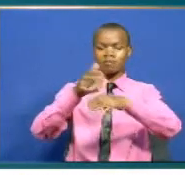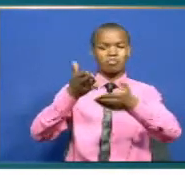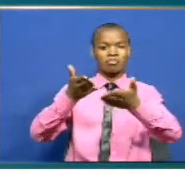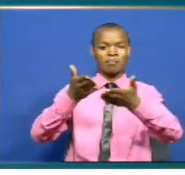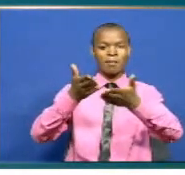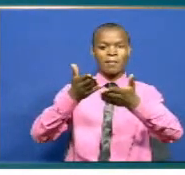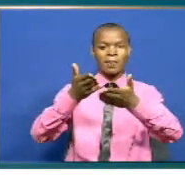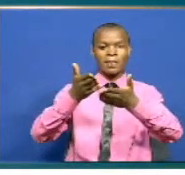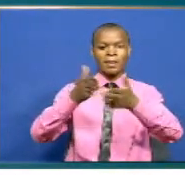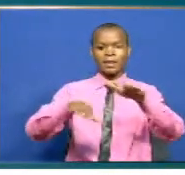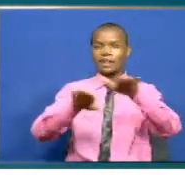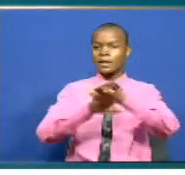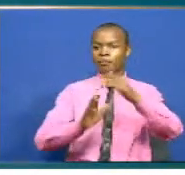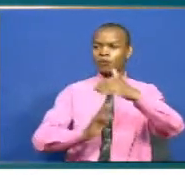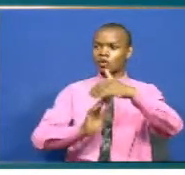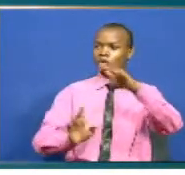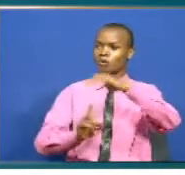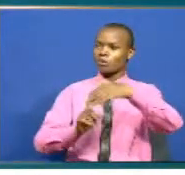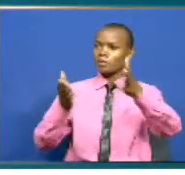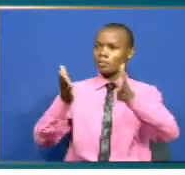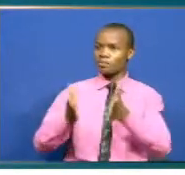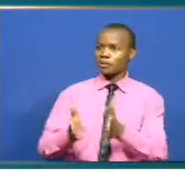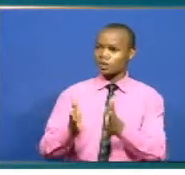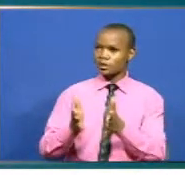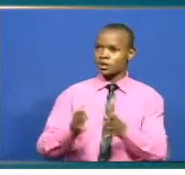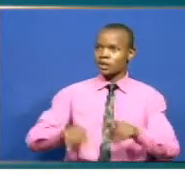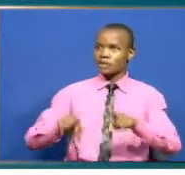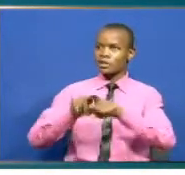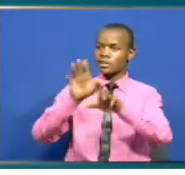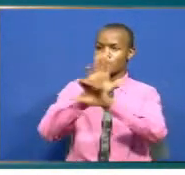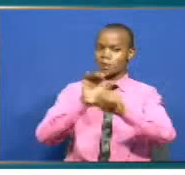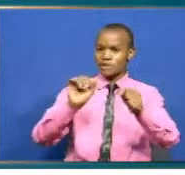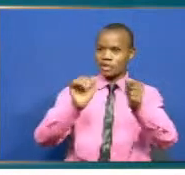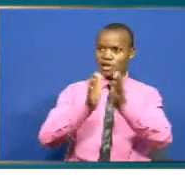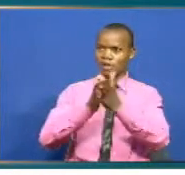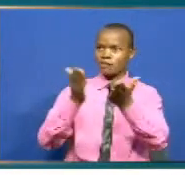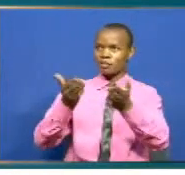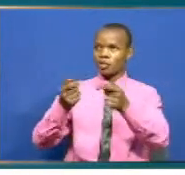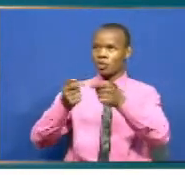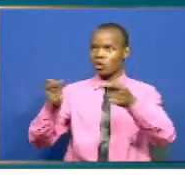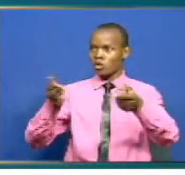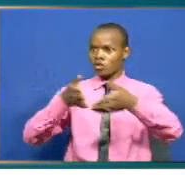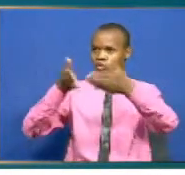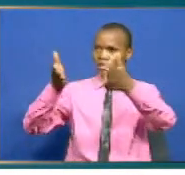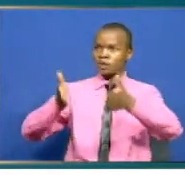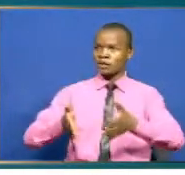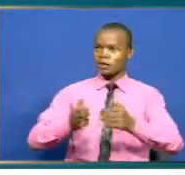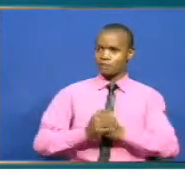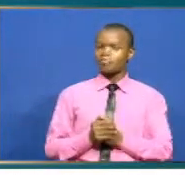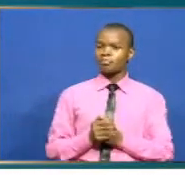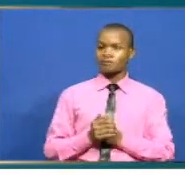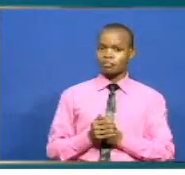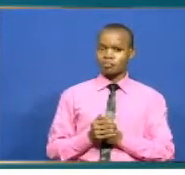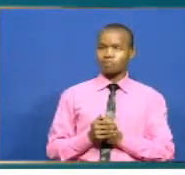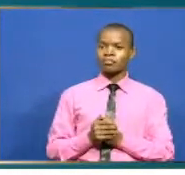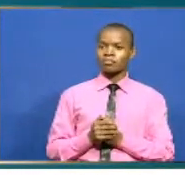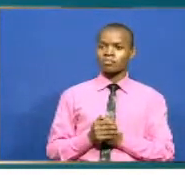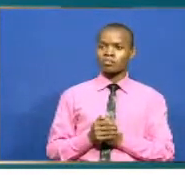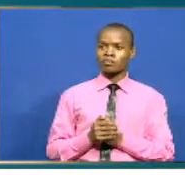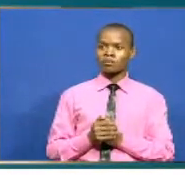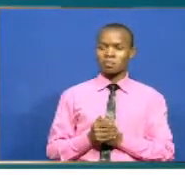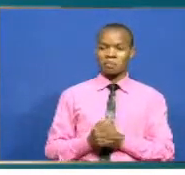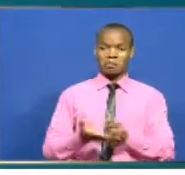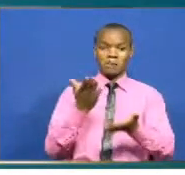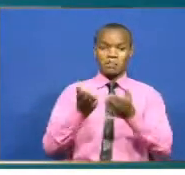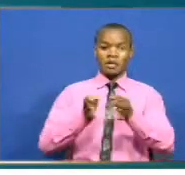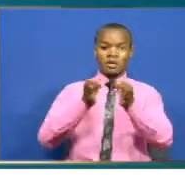deputy prime ministers and the president and the vice and the president and the prime ministerial positions would be sufficient